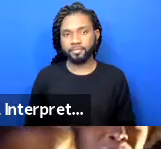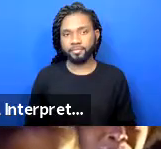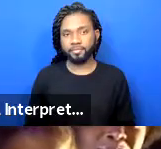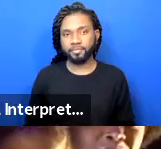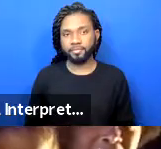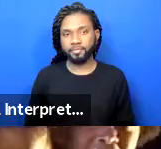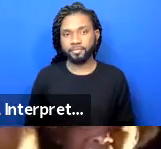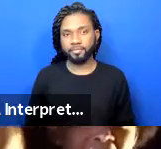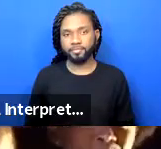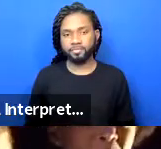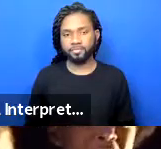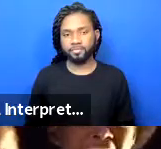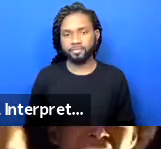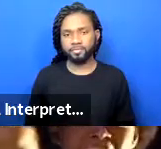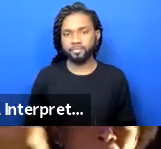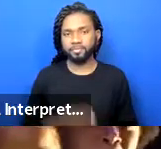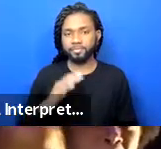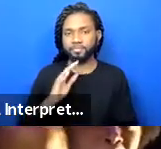oh